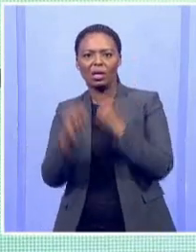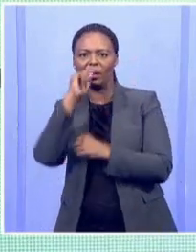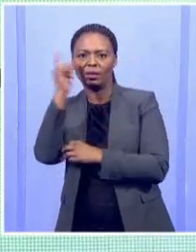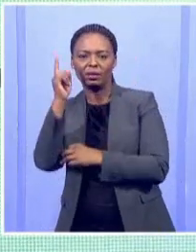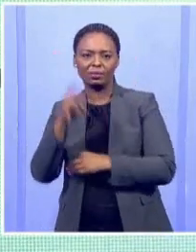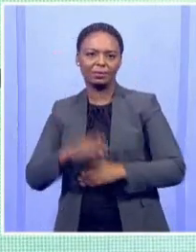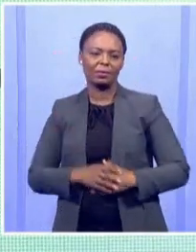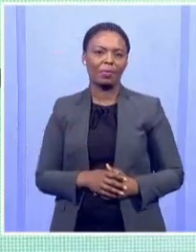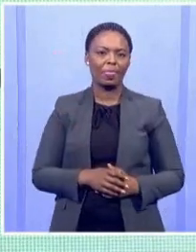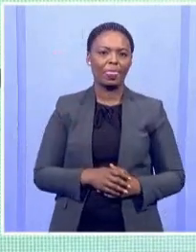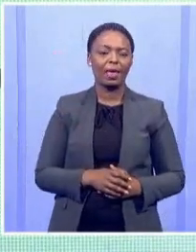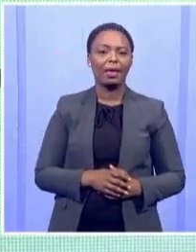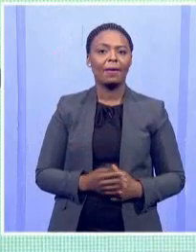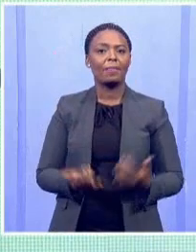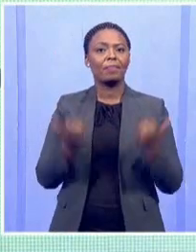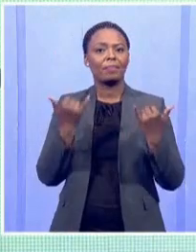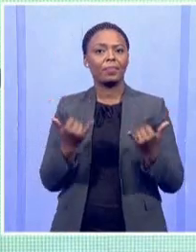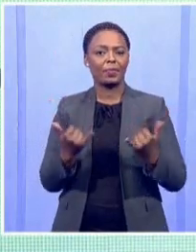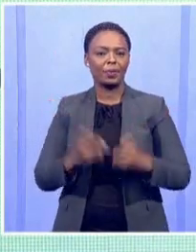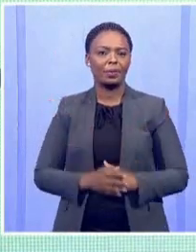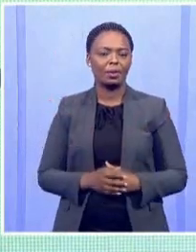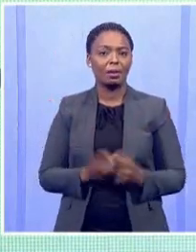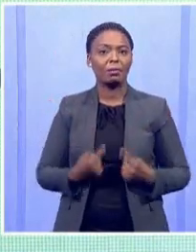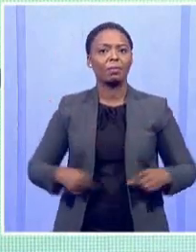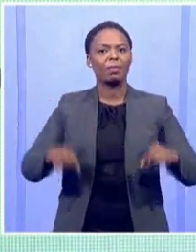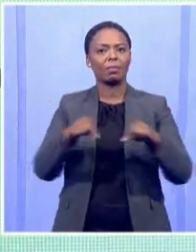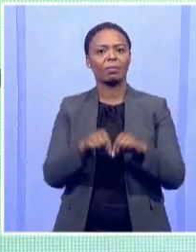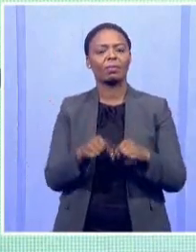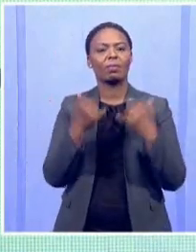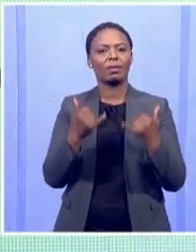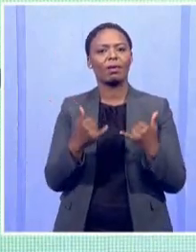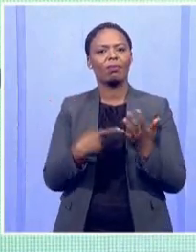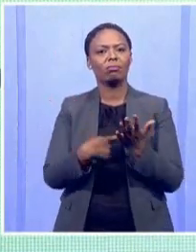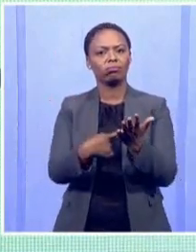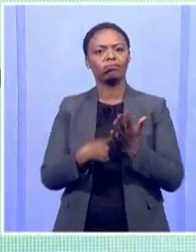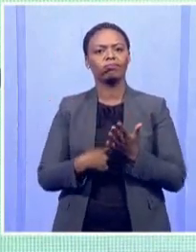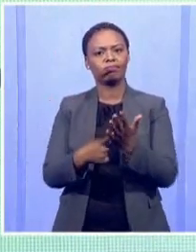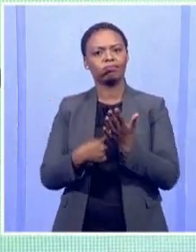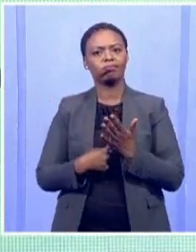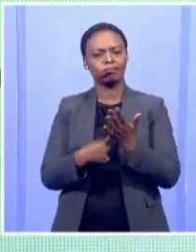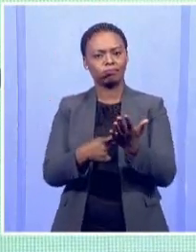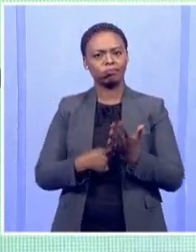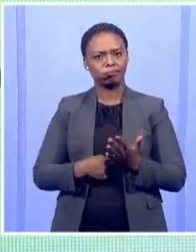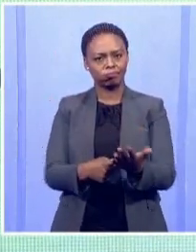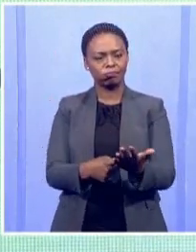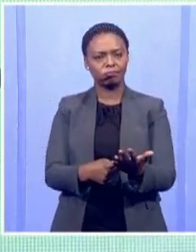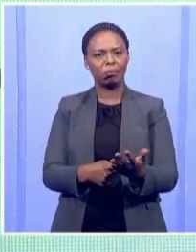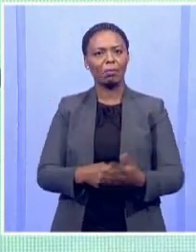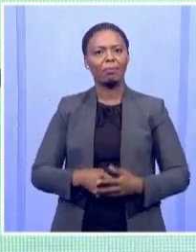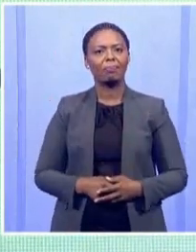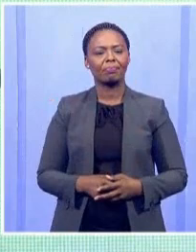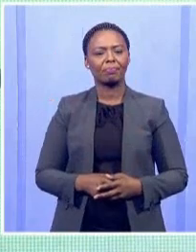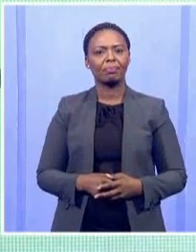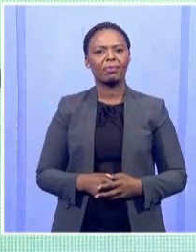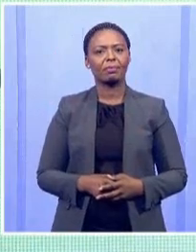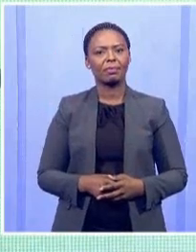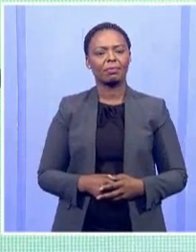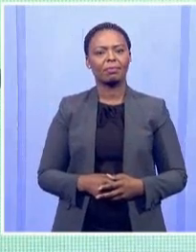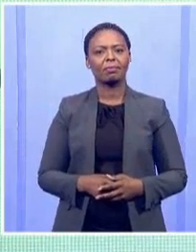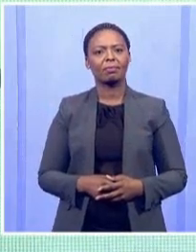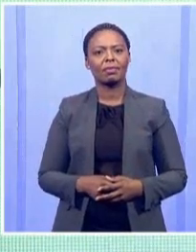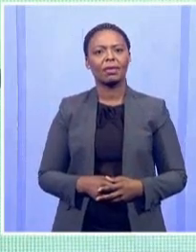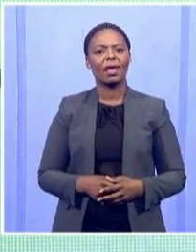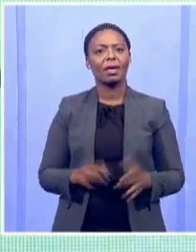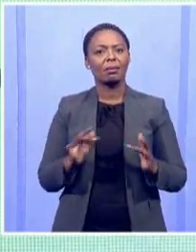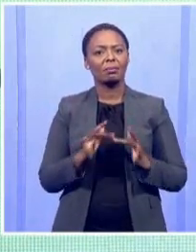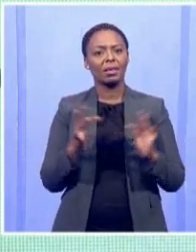in this regard, we have engaged the digital health